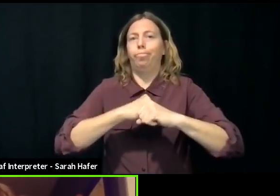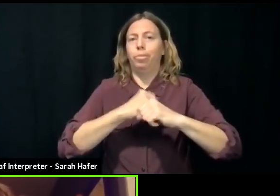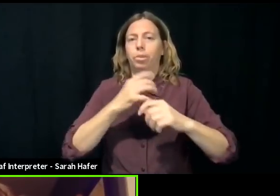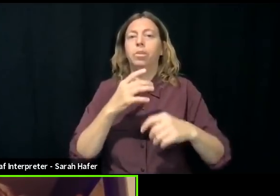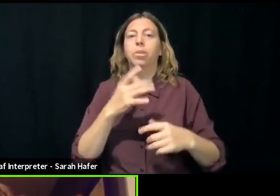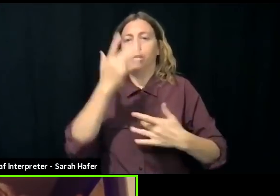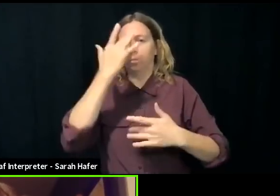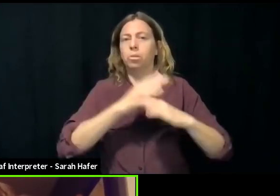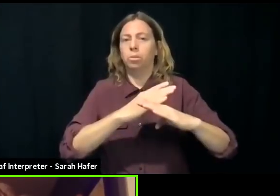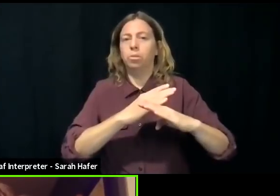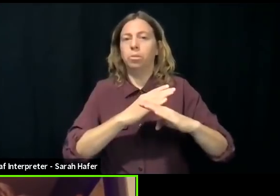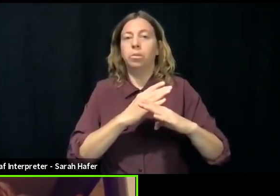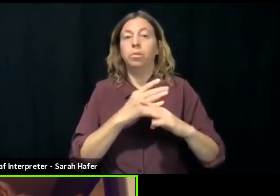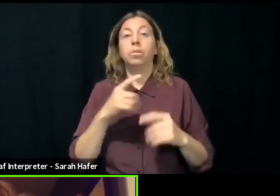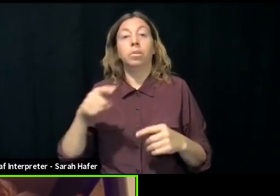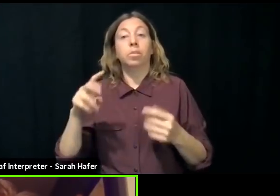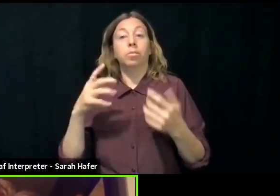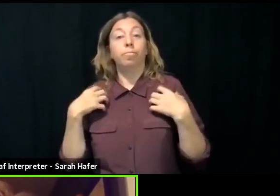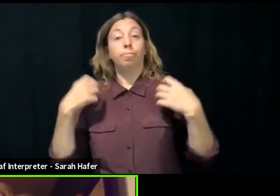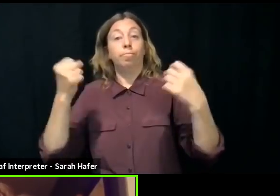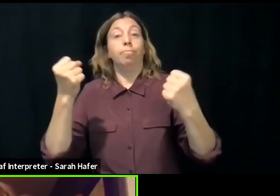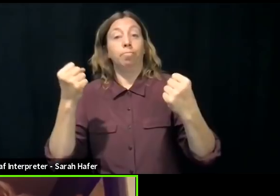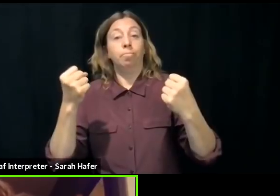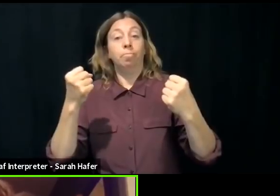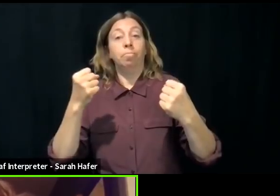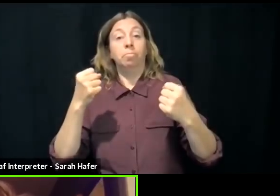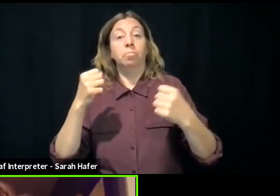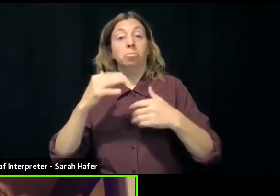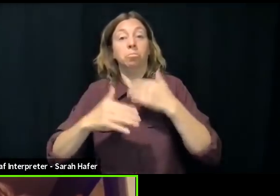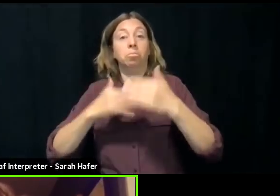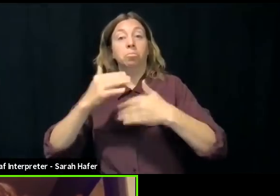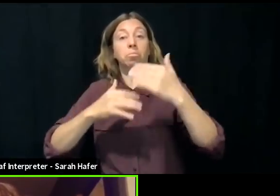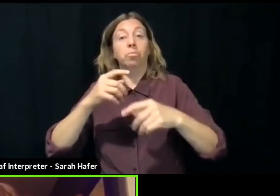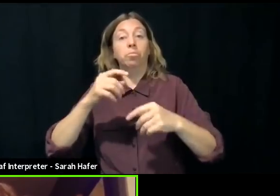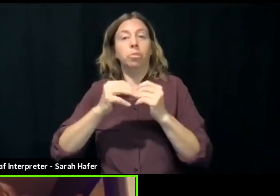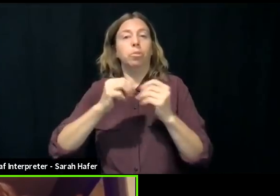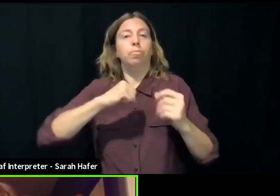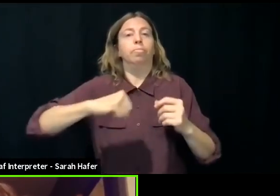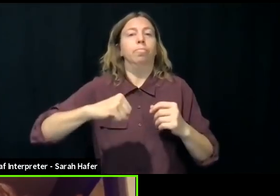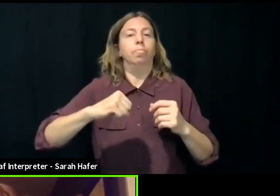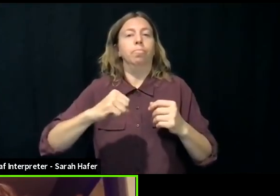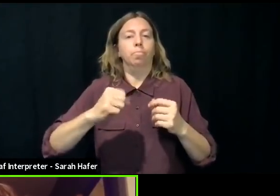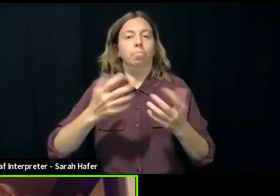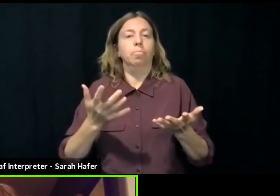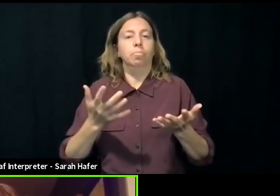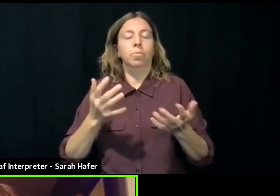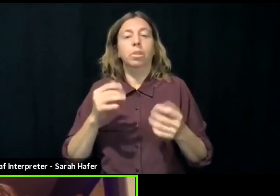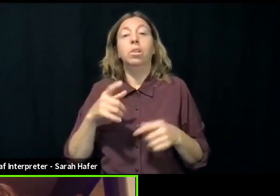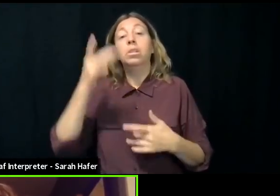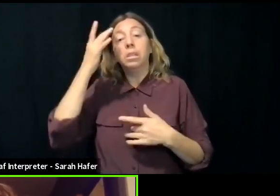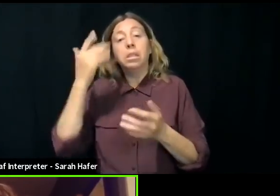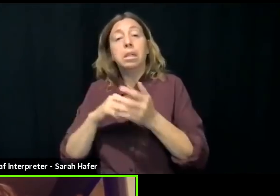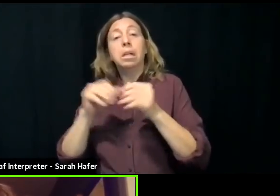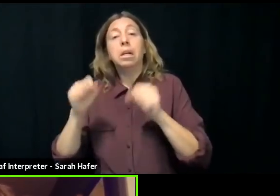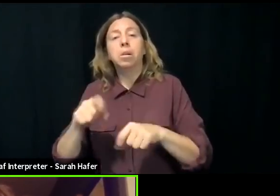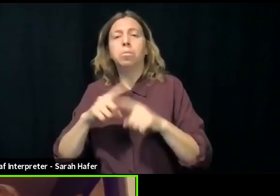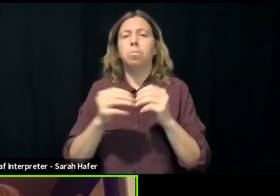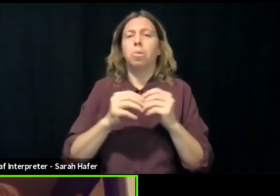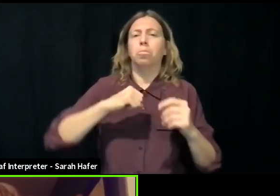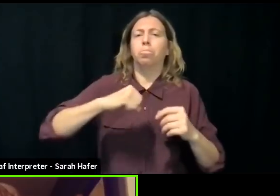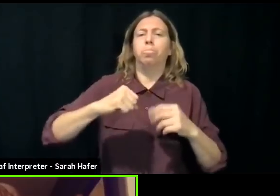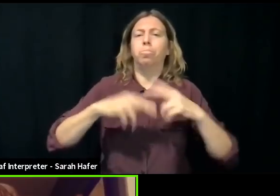have a robust people who have recovered from the disease have a robust response to the vaccine. And that's more evidence that it's recommended that you get the